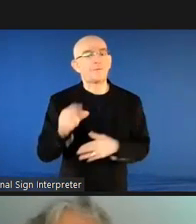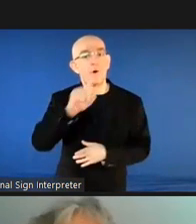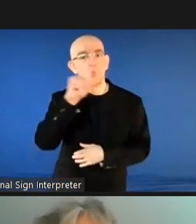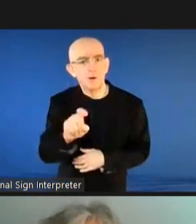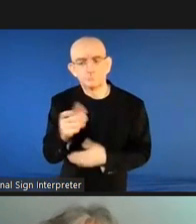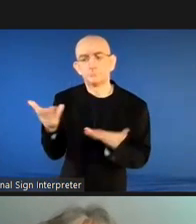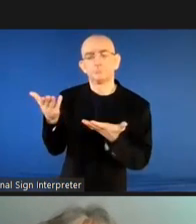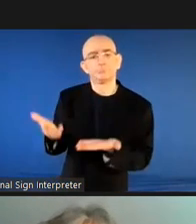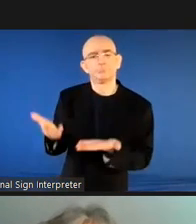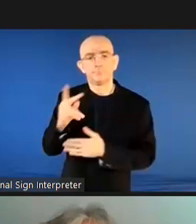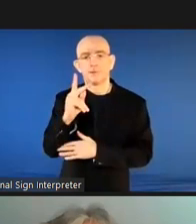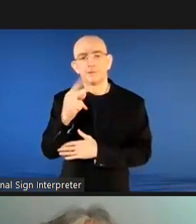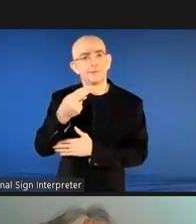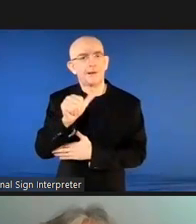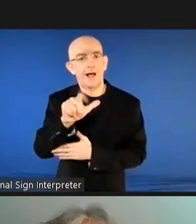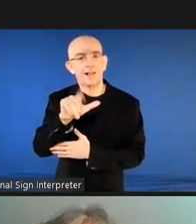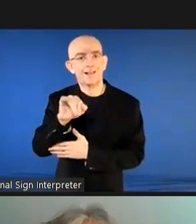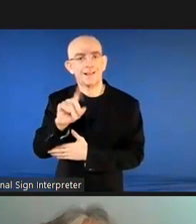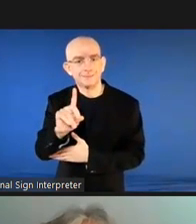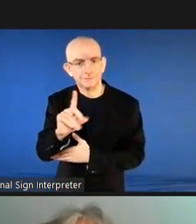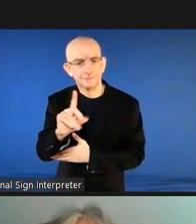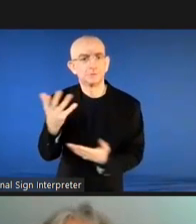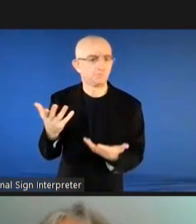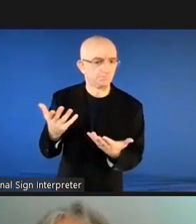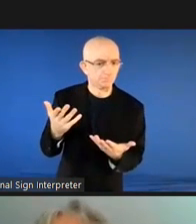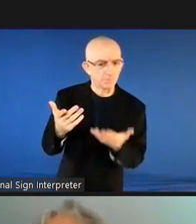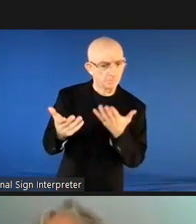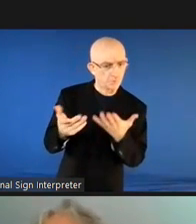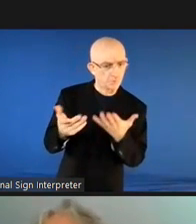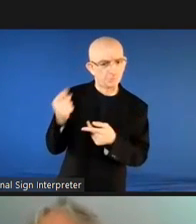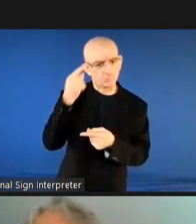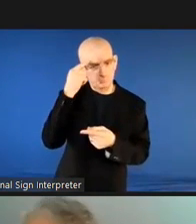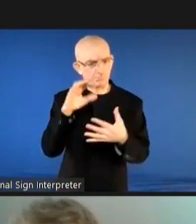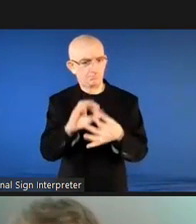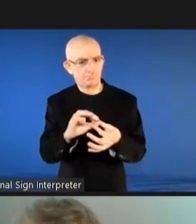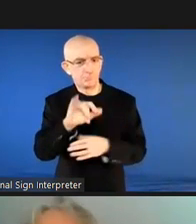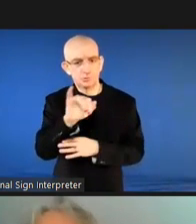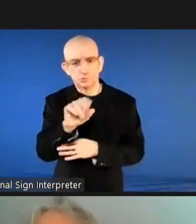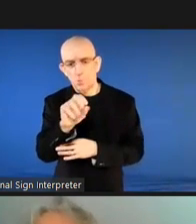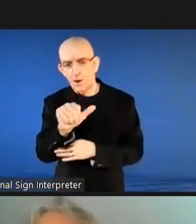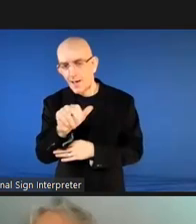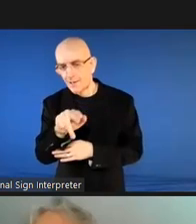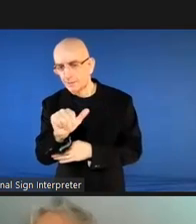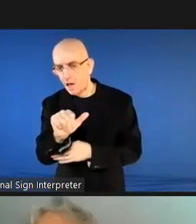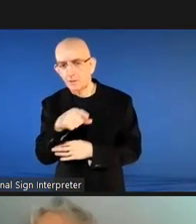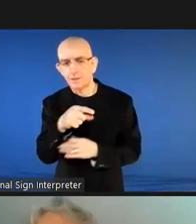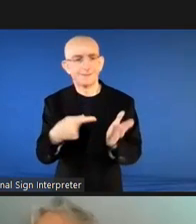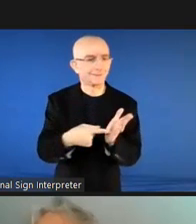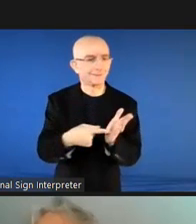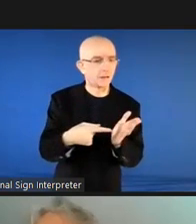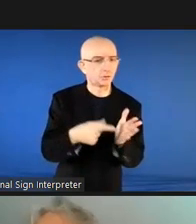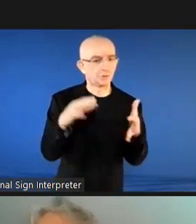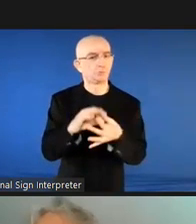a huge area of change and growth in the last couple of years. What is the impact of technological change